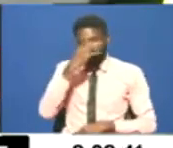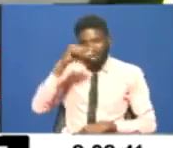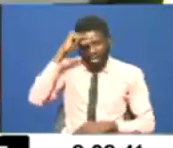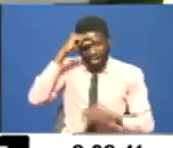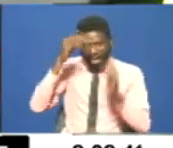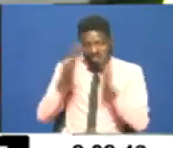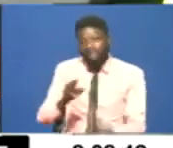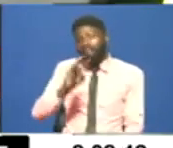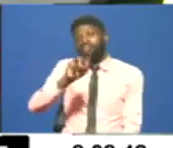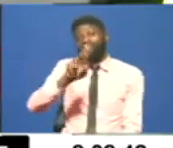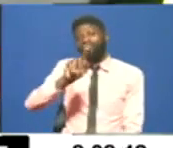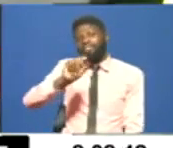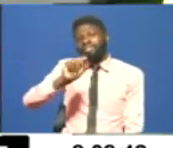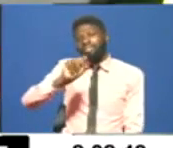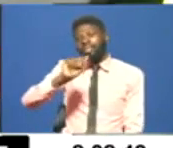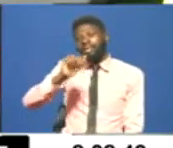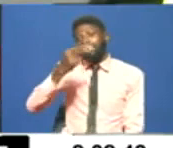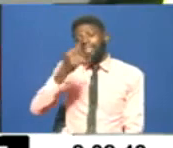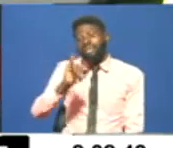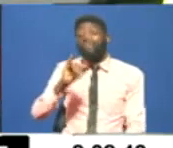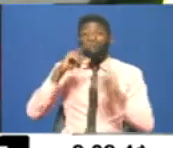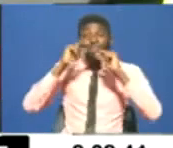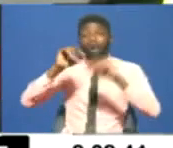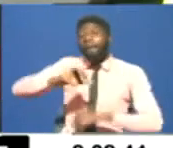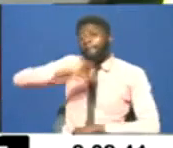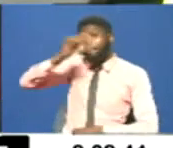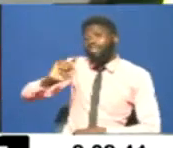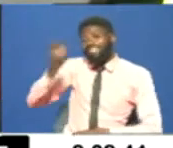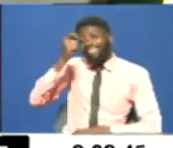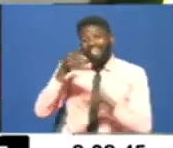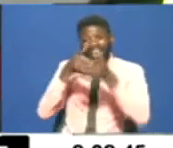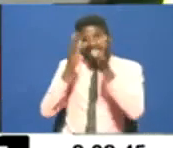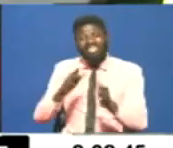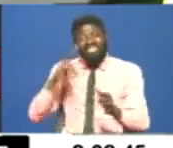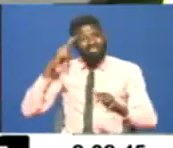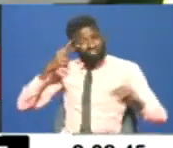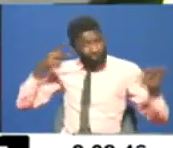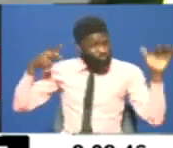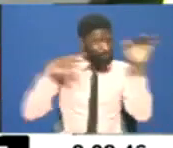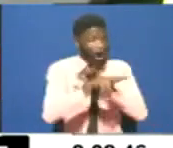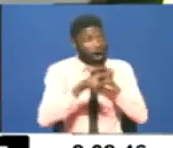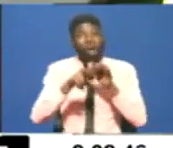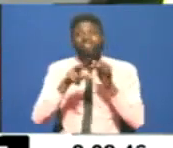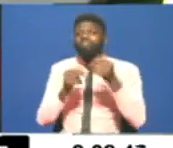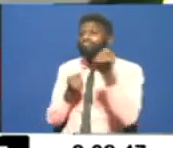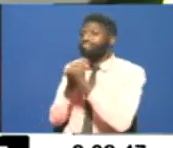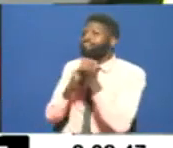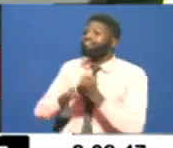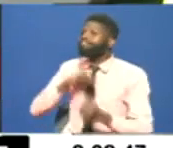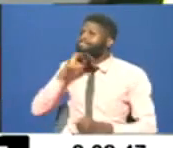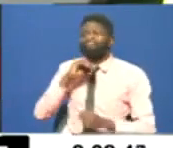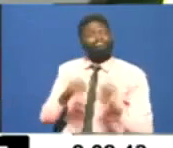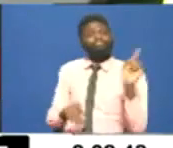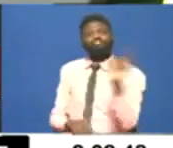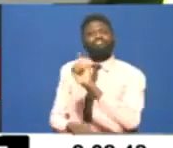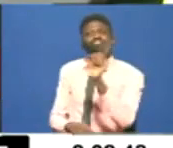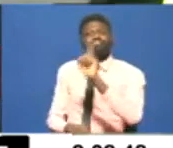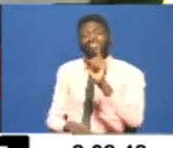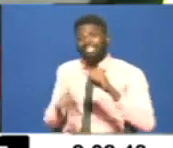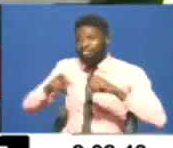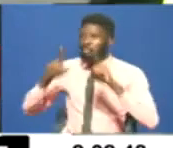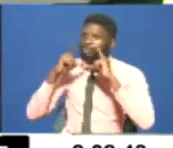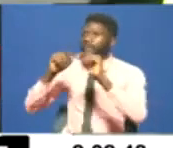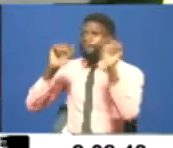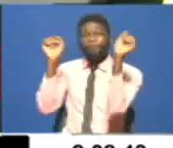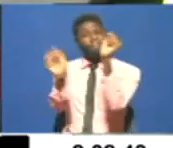Mount Kenya leaders will not be coerced into supporting the ODM leader Raila Odinga. Kahiga says it is impossible to sell